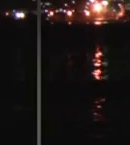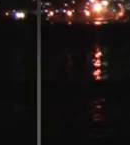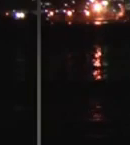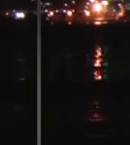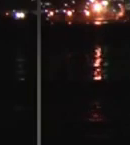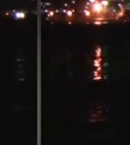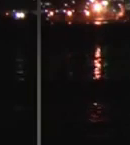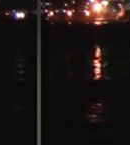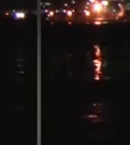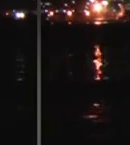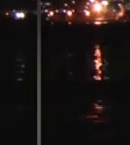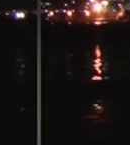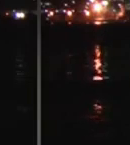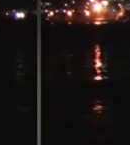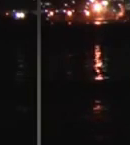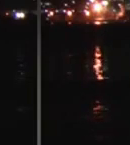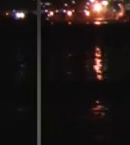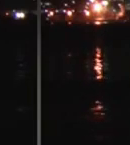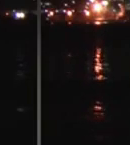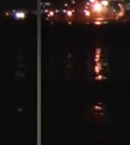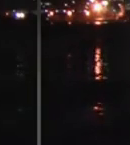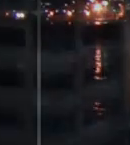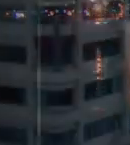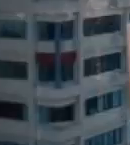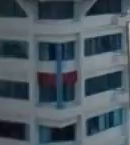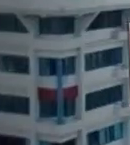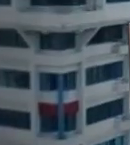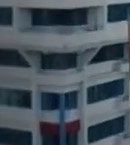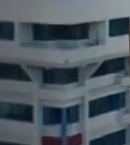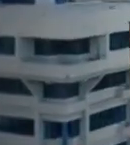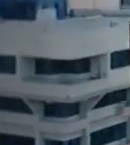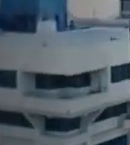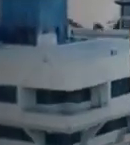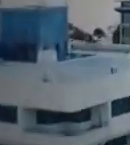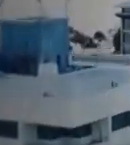And it's weather time now with Angie.